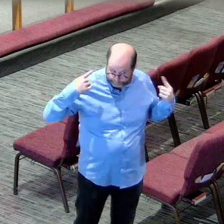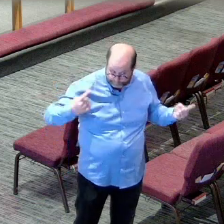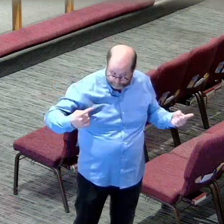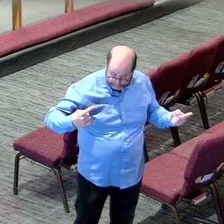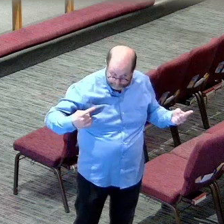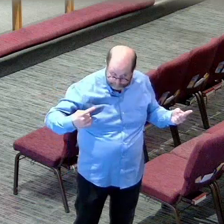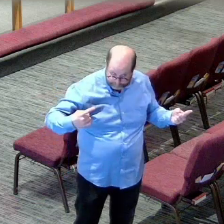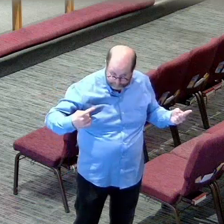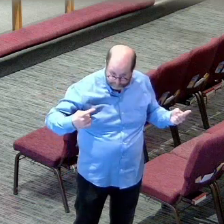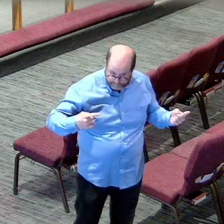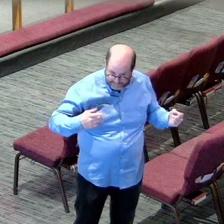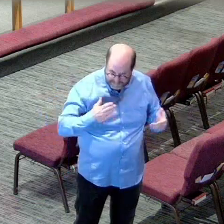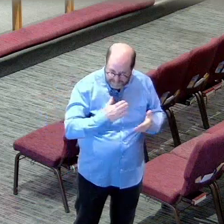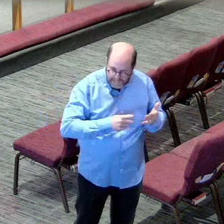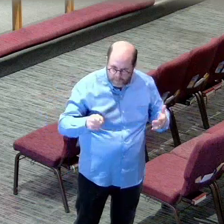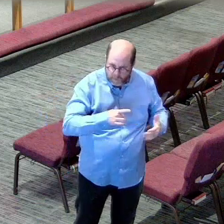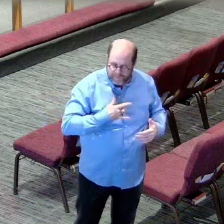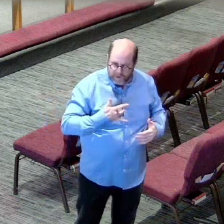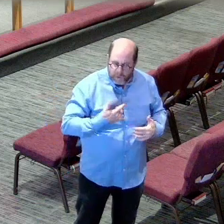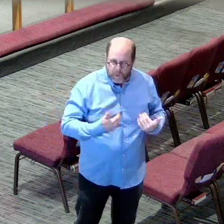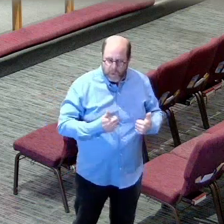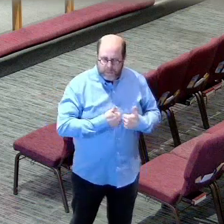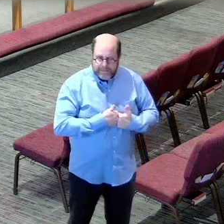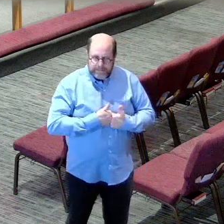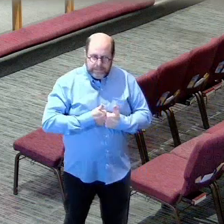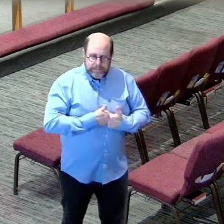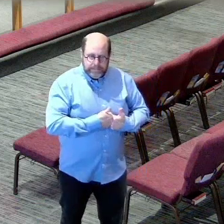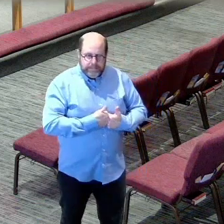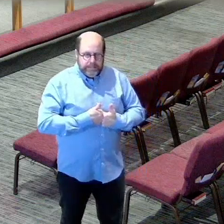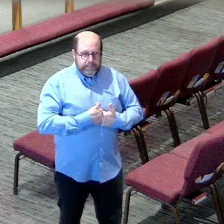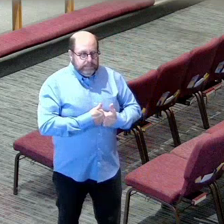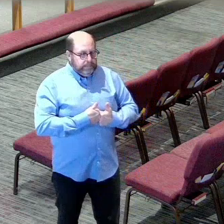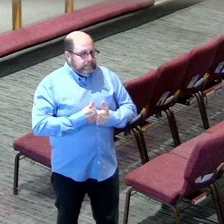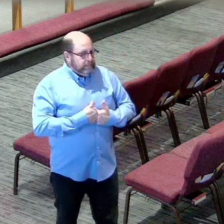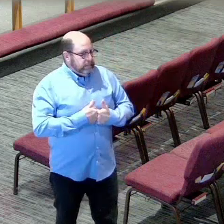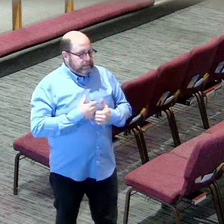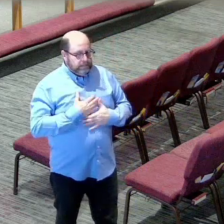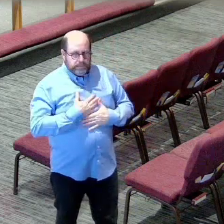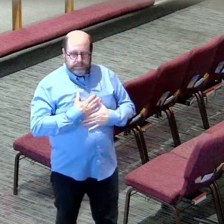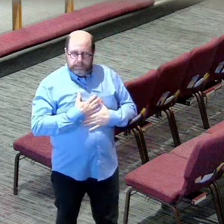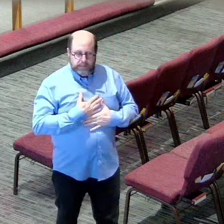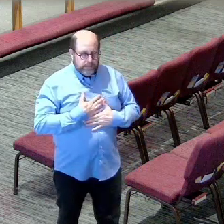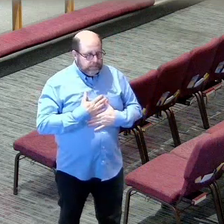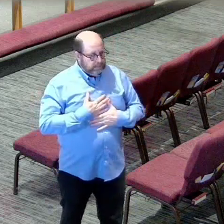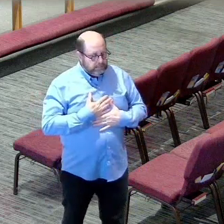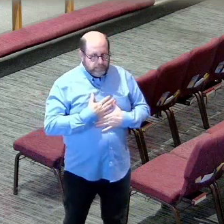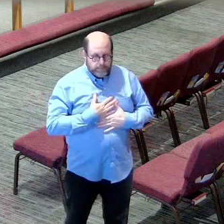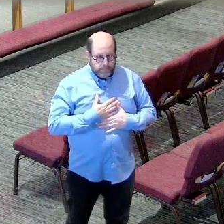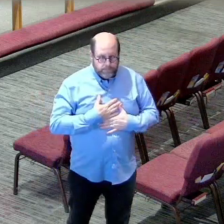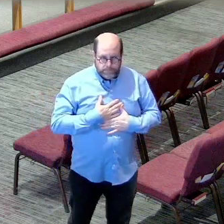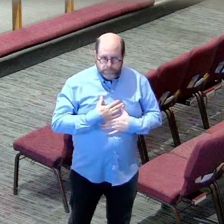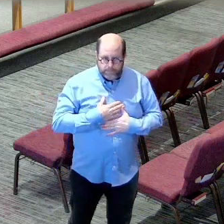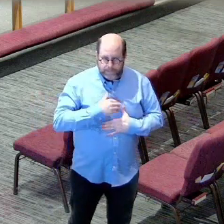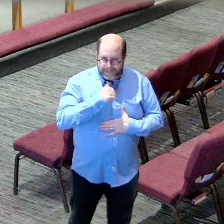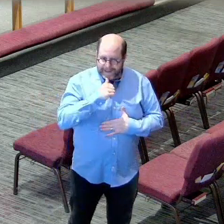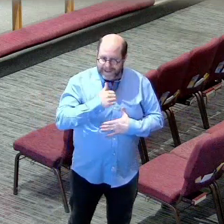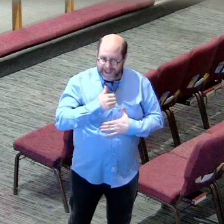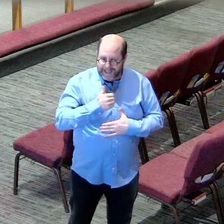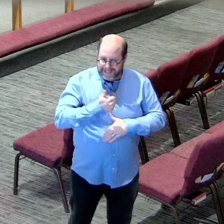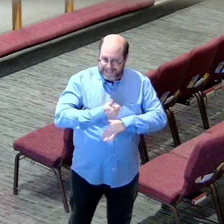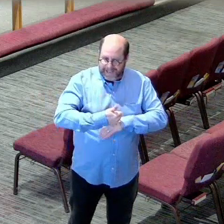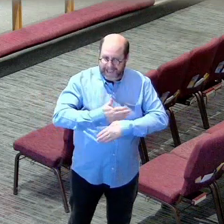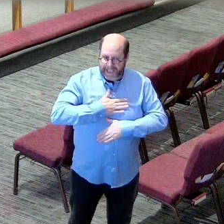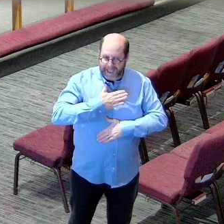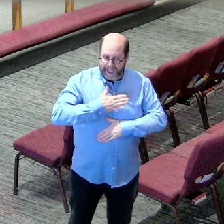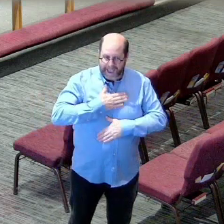is a little bit challenging, is a little bit much for you. Not exactly setting a very happy tone, am I?